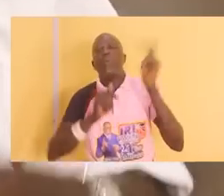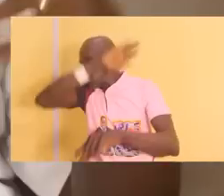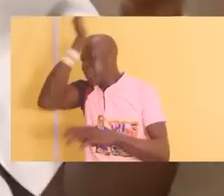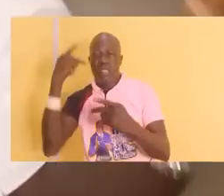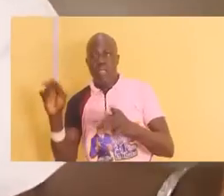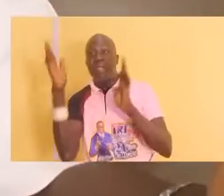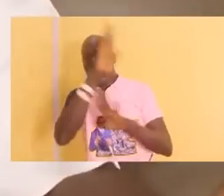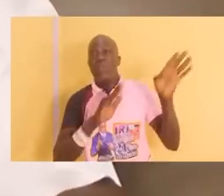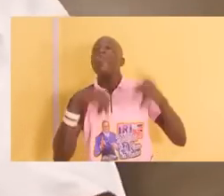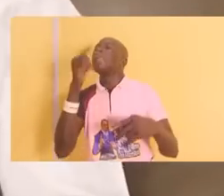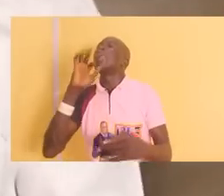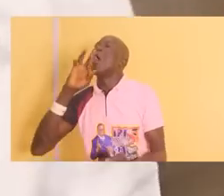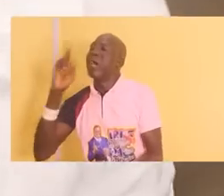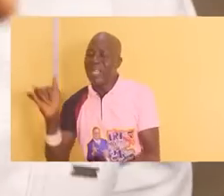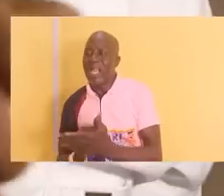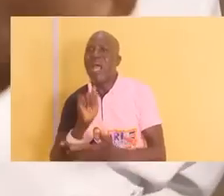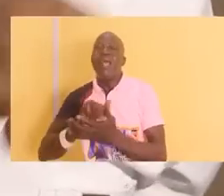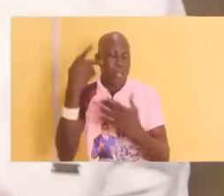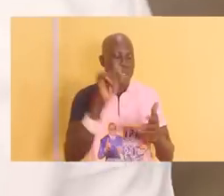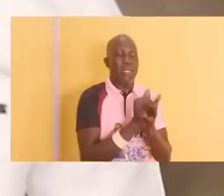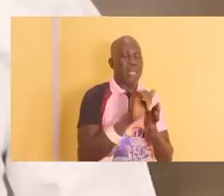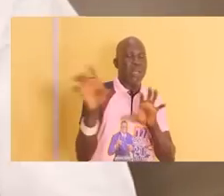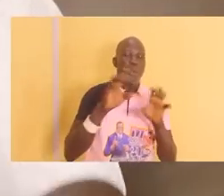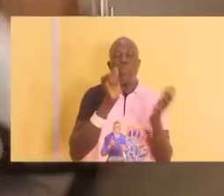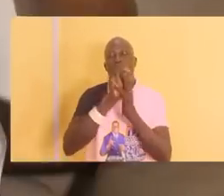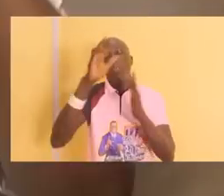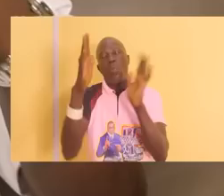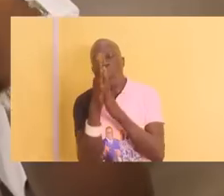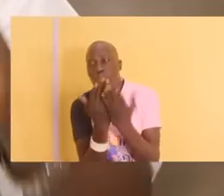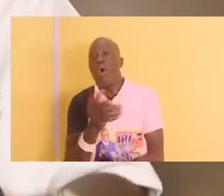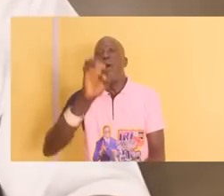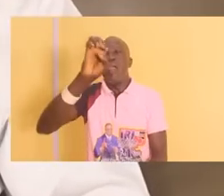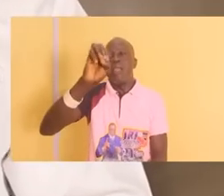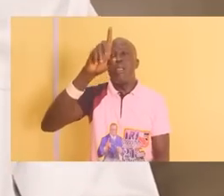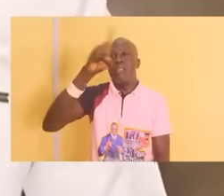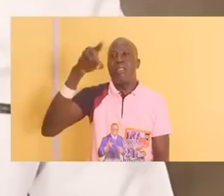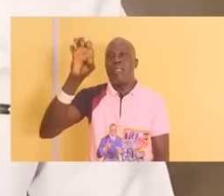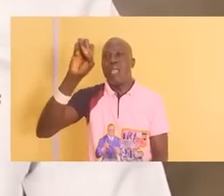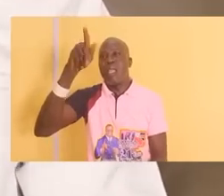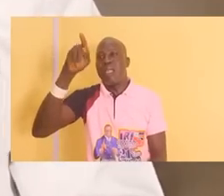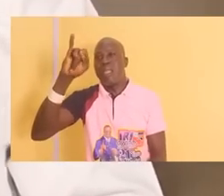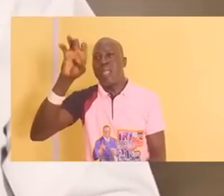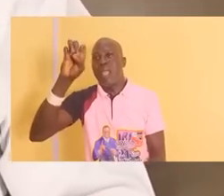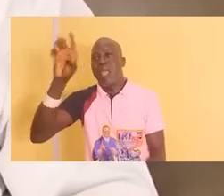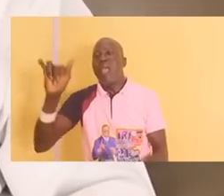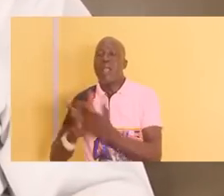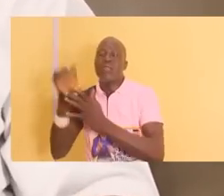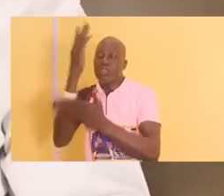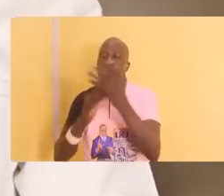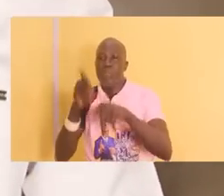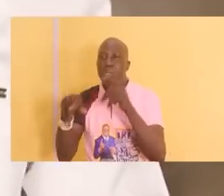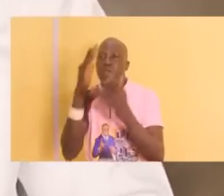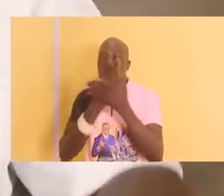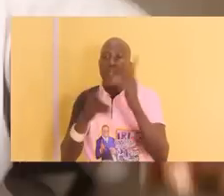Yeah, the people passing with the message. Who are those people? Everybody will know where it's again. Let's look at the book of Ezekiel, chapter 9. At SKF, verse 6. That's what